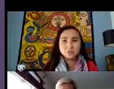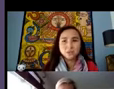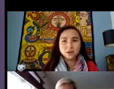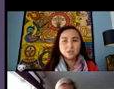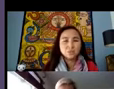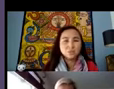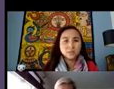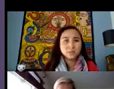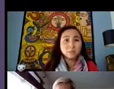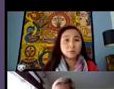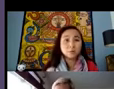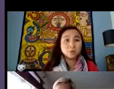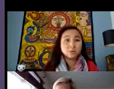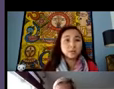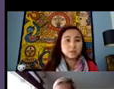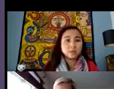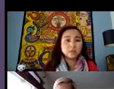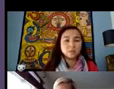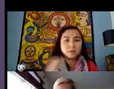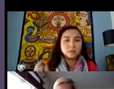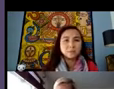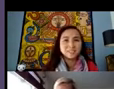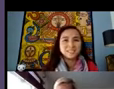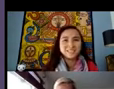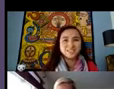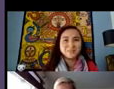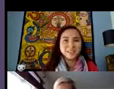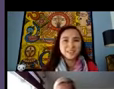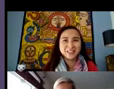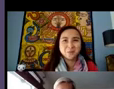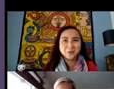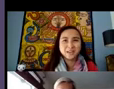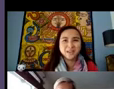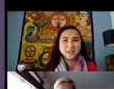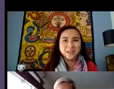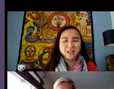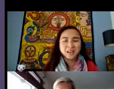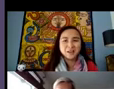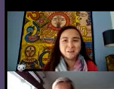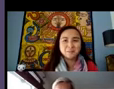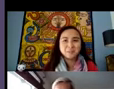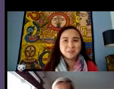want to encourage you to sign up for our newsletters. You will never miss an event that way.